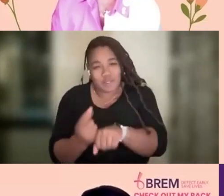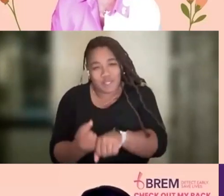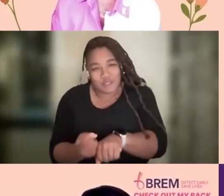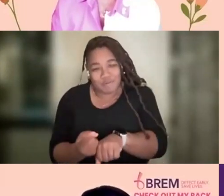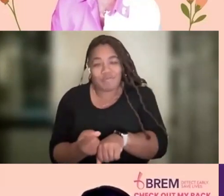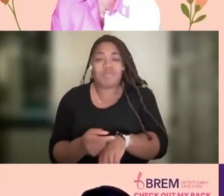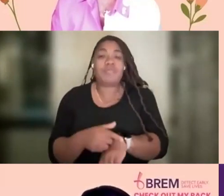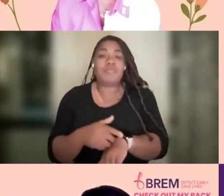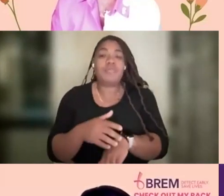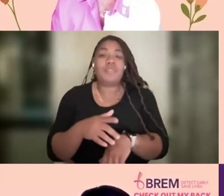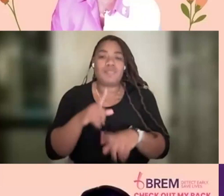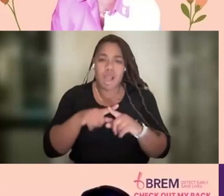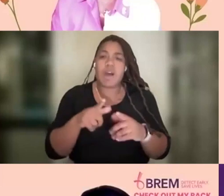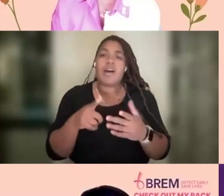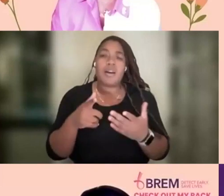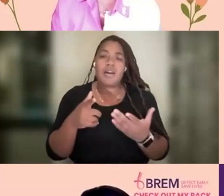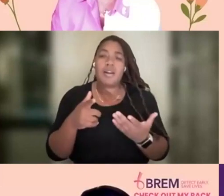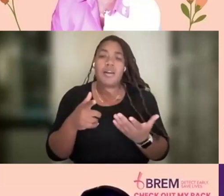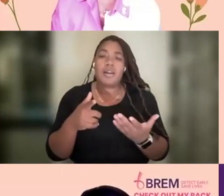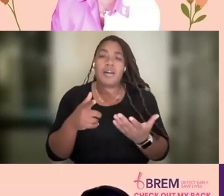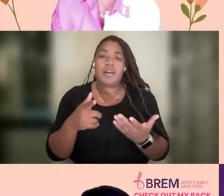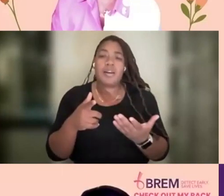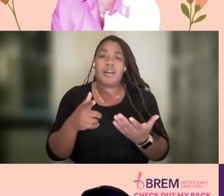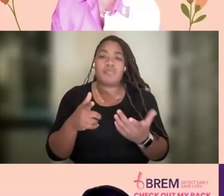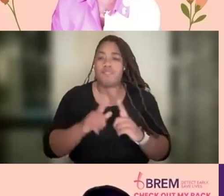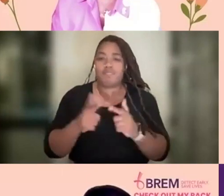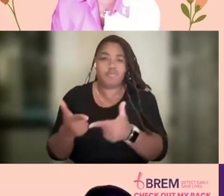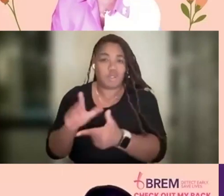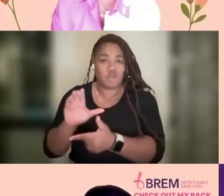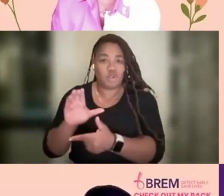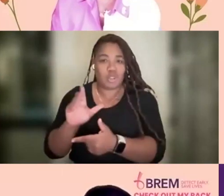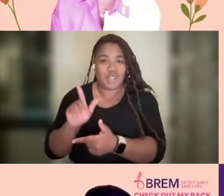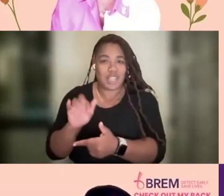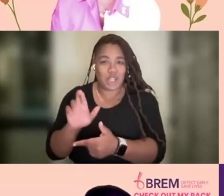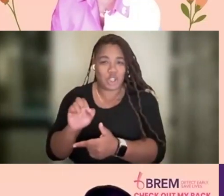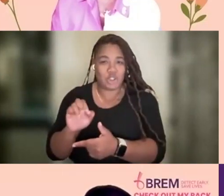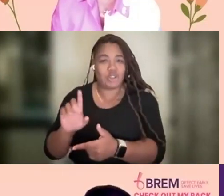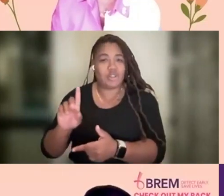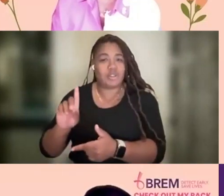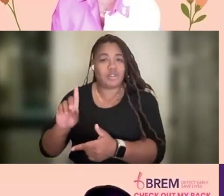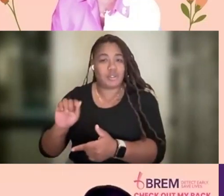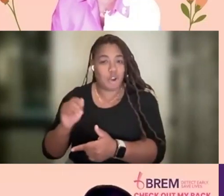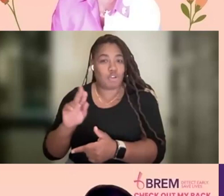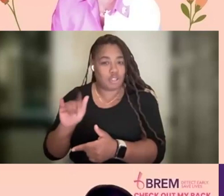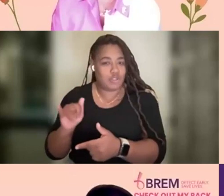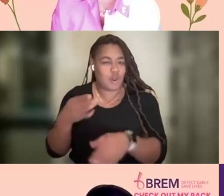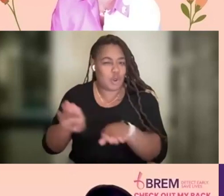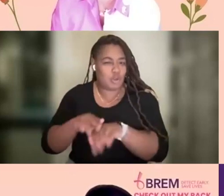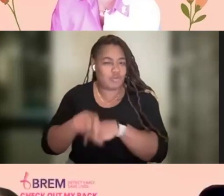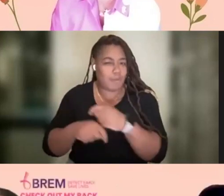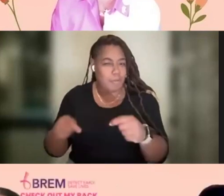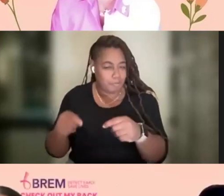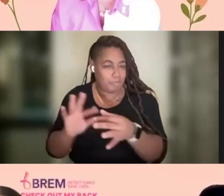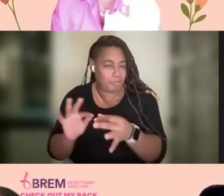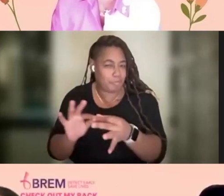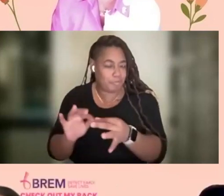this on to Claire Doherty to come back to the screen to give closing remarks. Thank you all again for sharing your stories